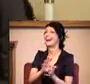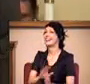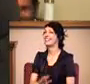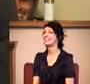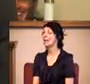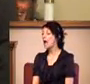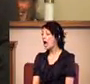I saw your daughter